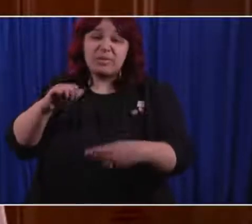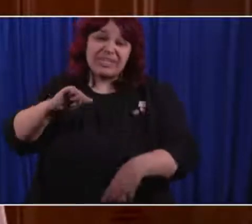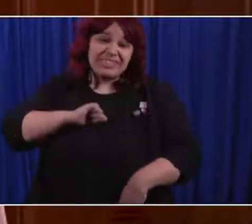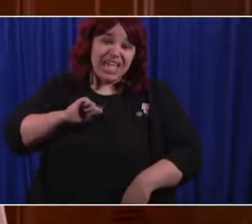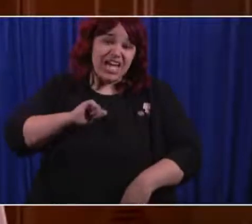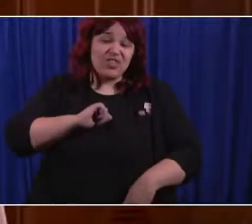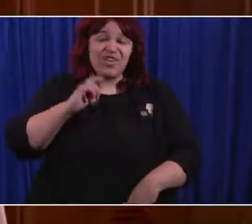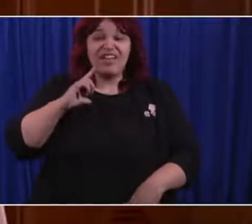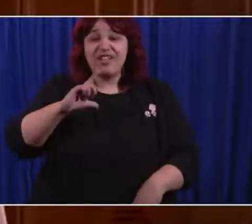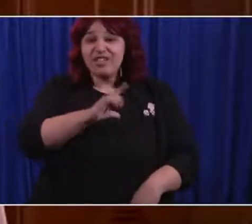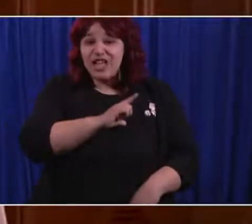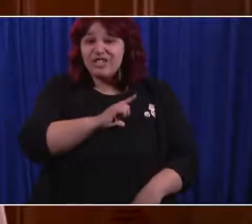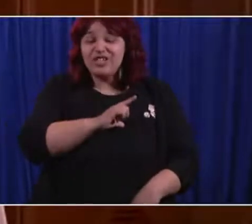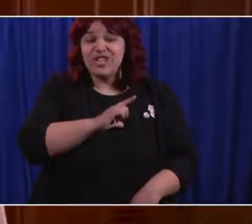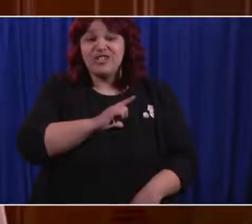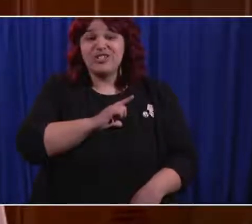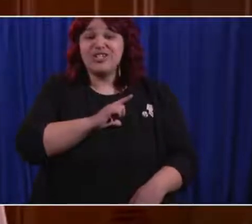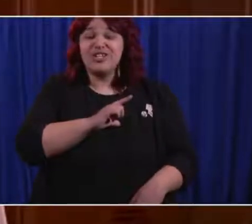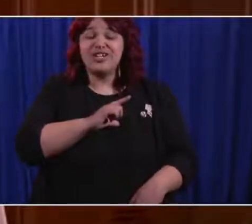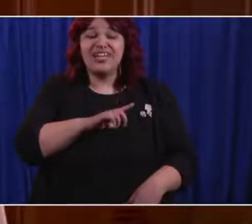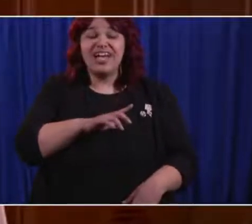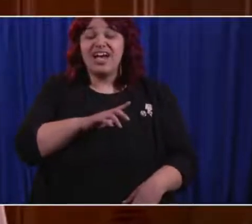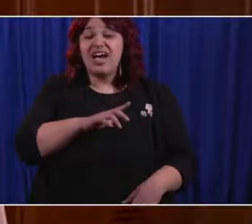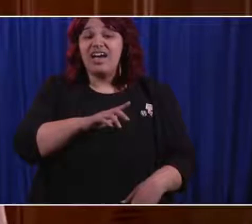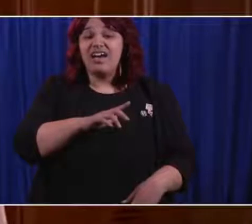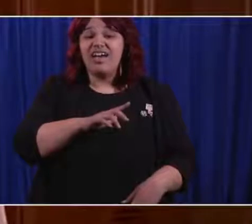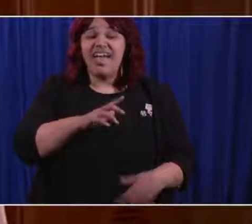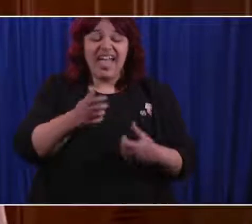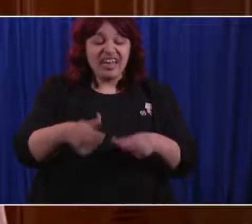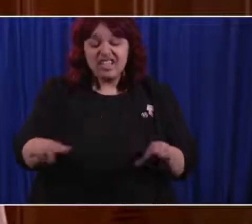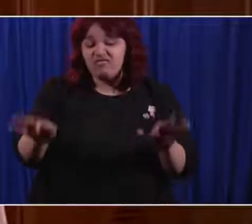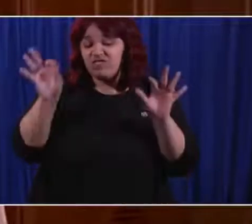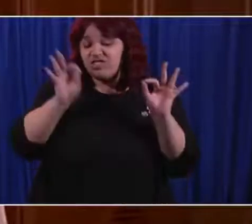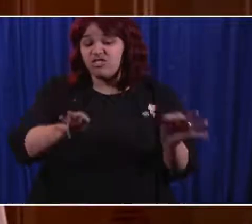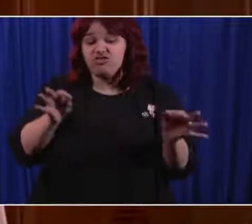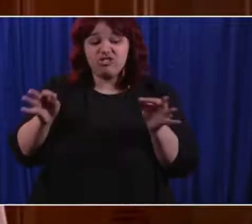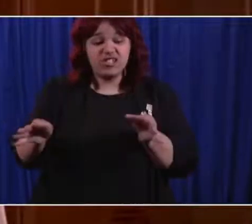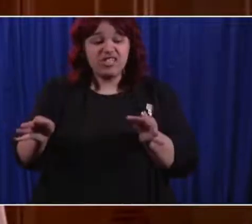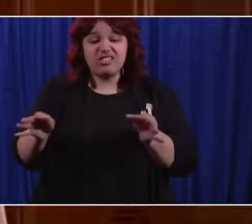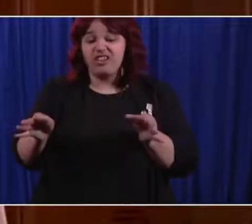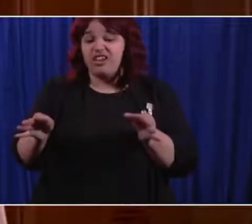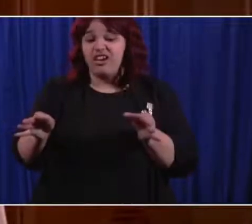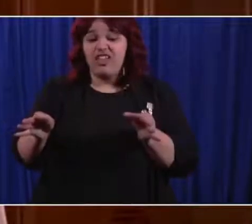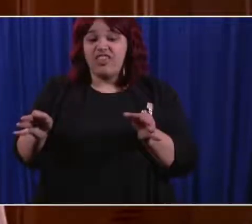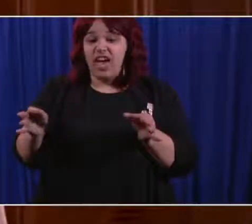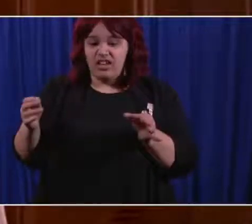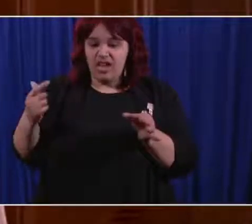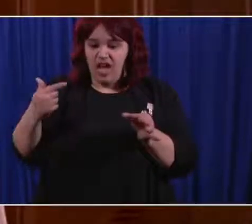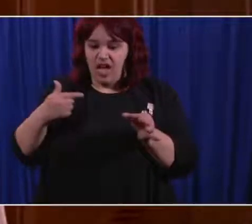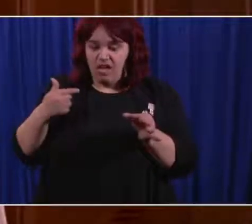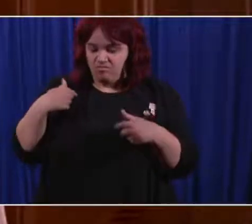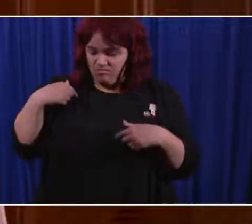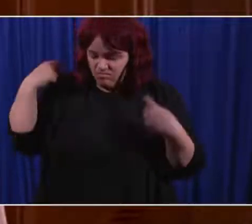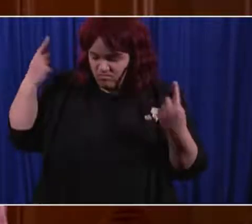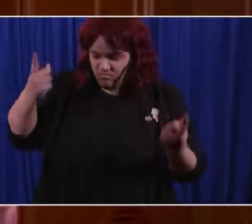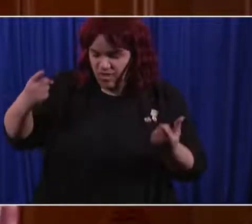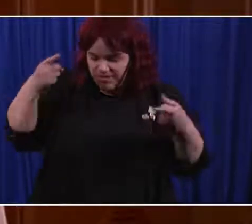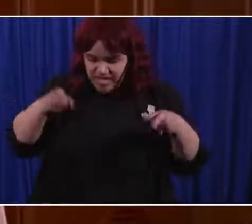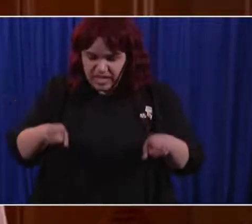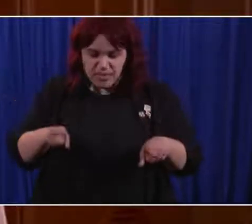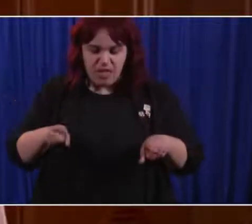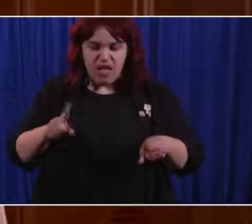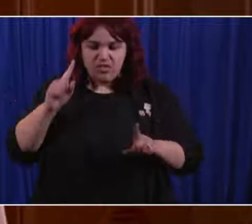pandemic should have been covered. I understand that there are members of the General Assembly who